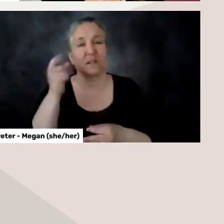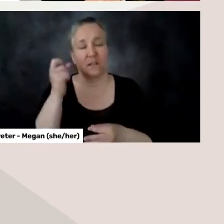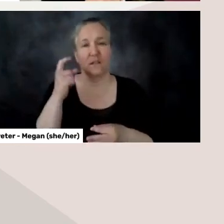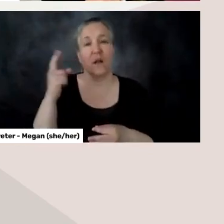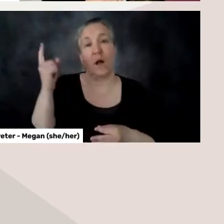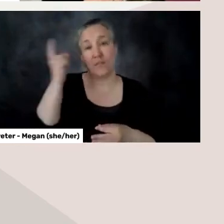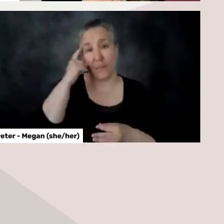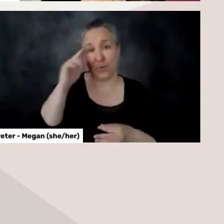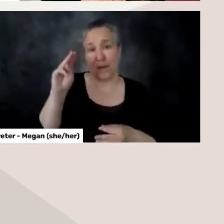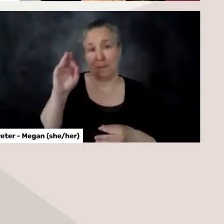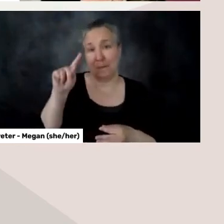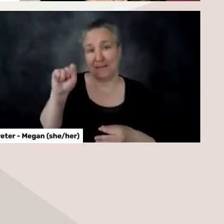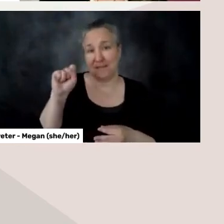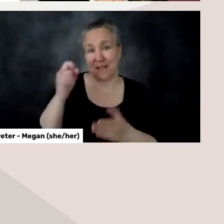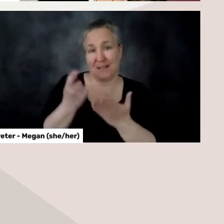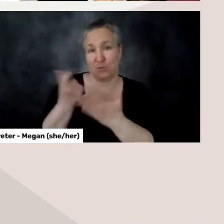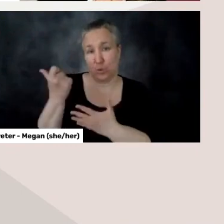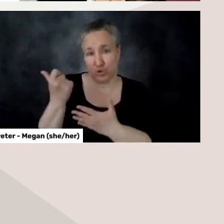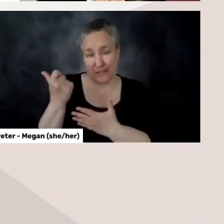mets exclusion,